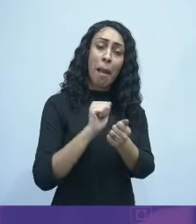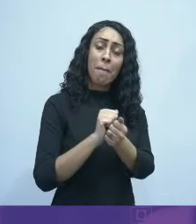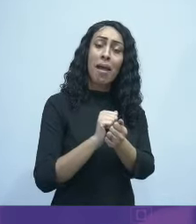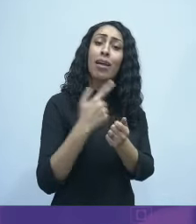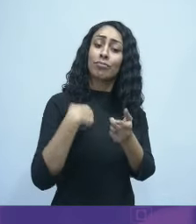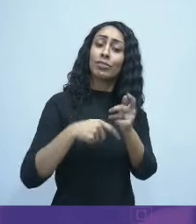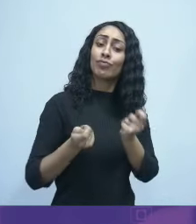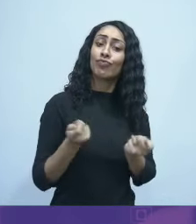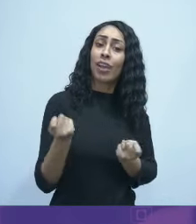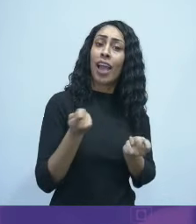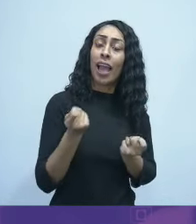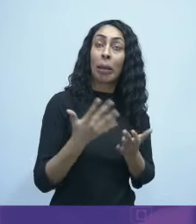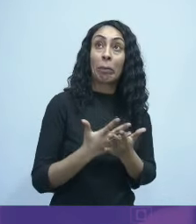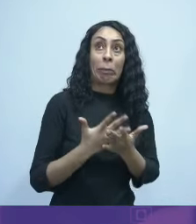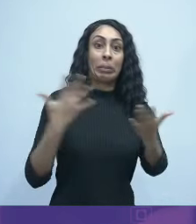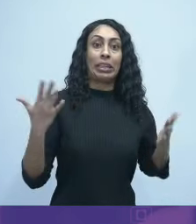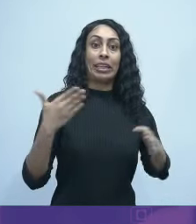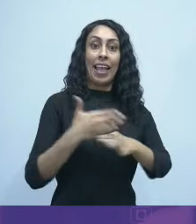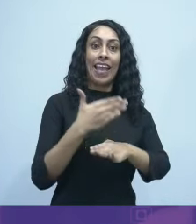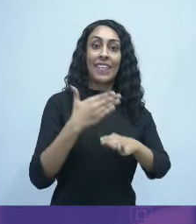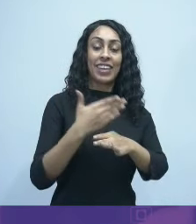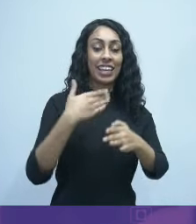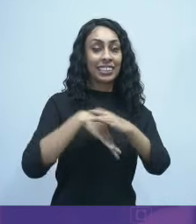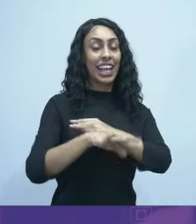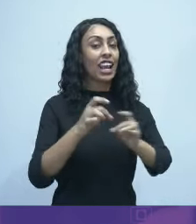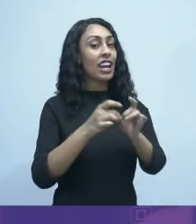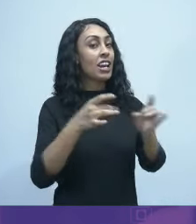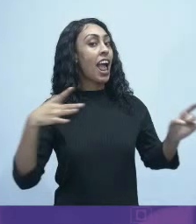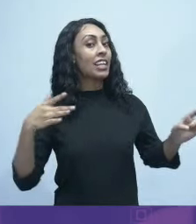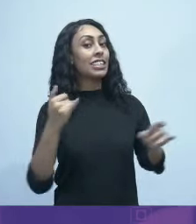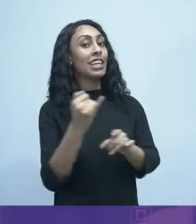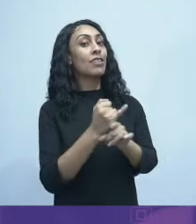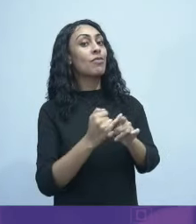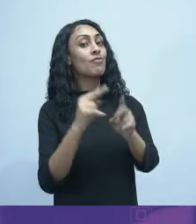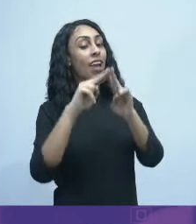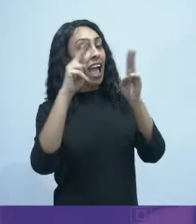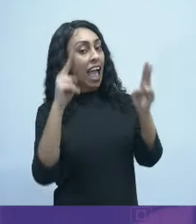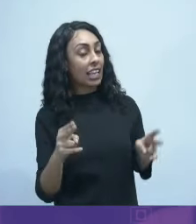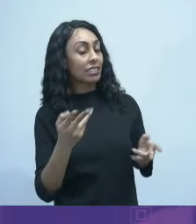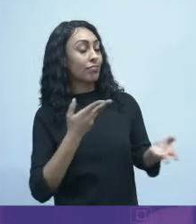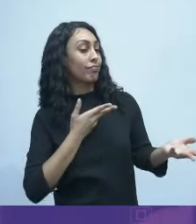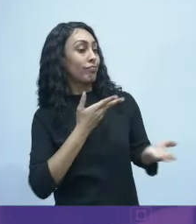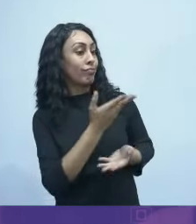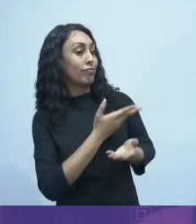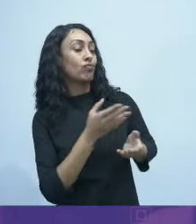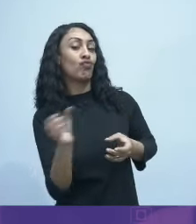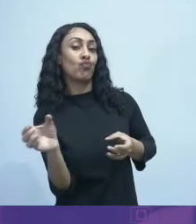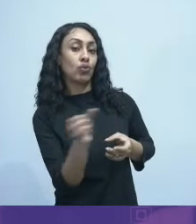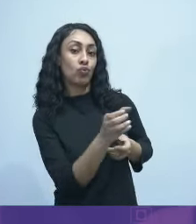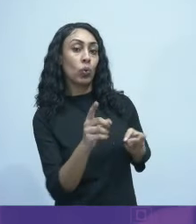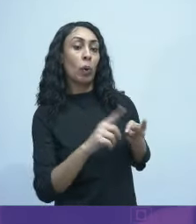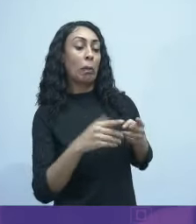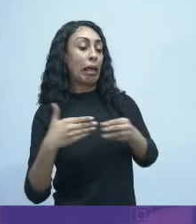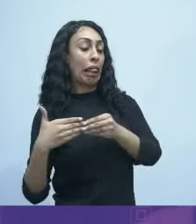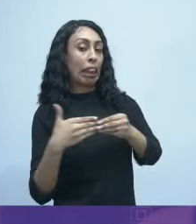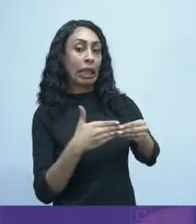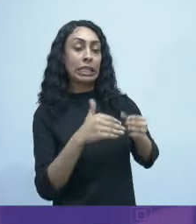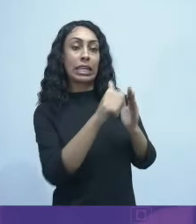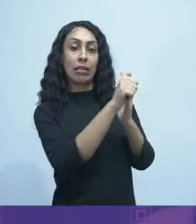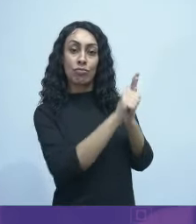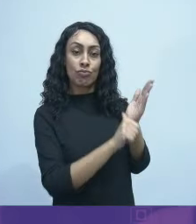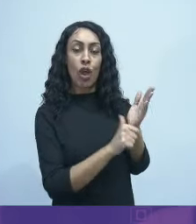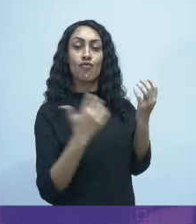ran a big event at Nottingham Playhouse where we talked about creative case, we talked about recruitment, leadership,